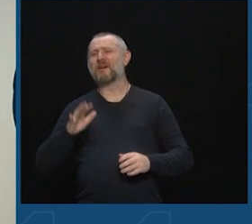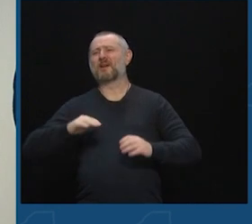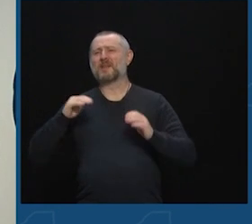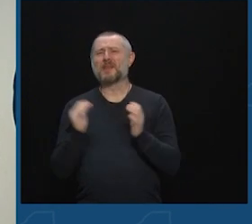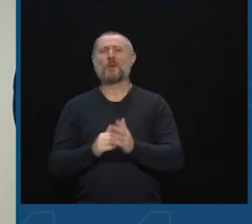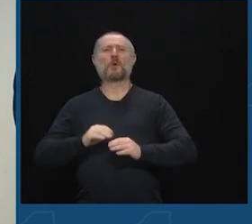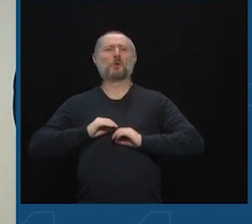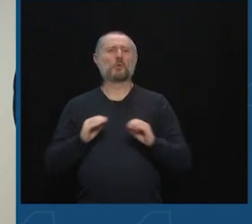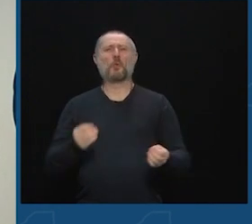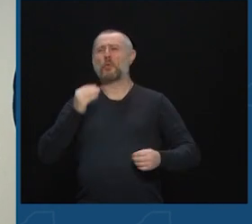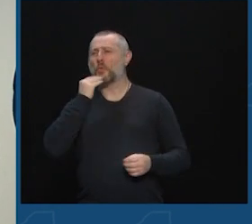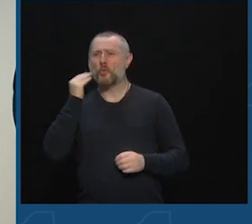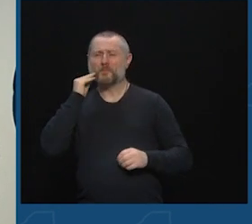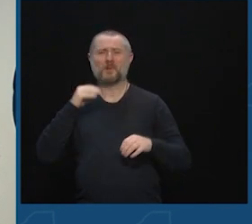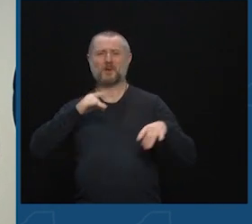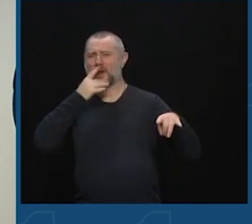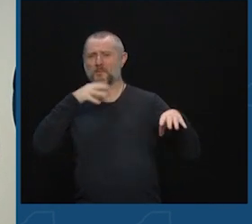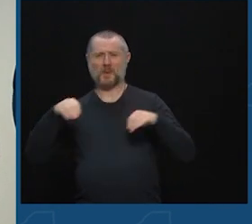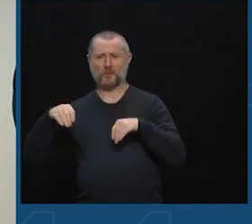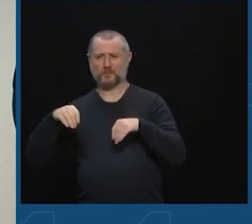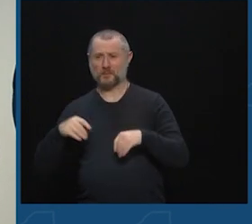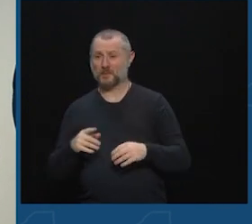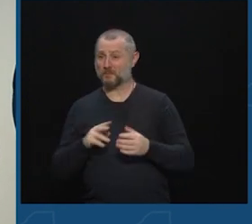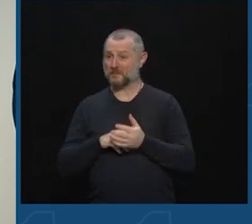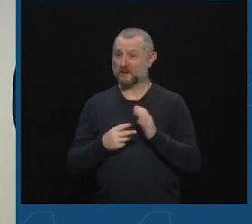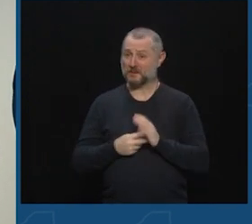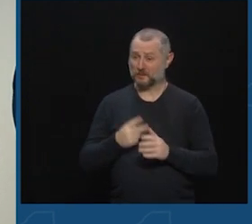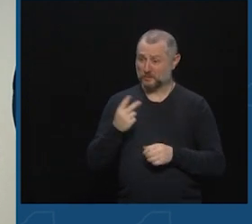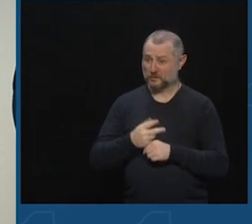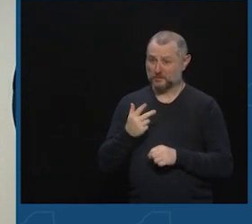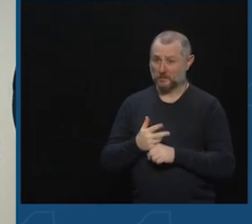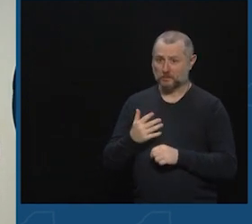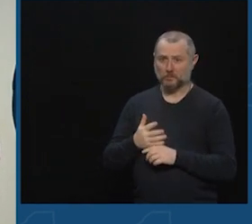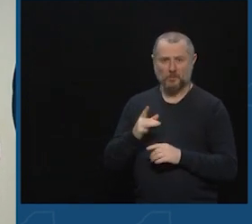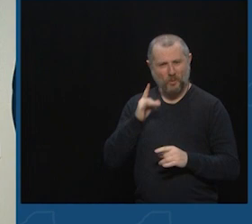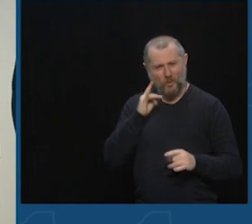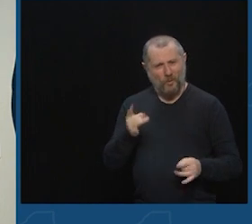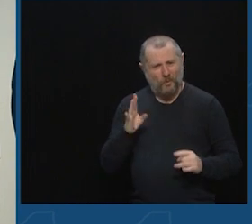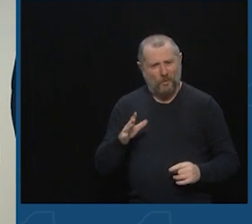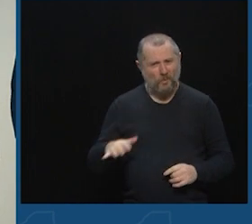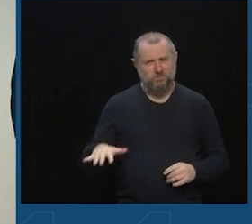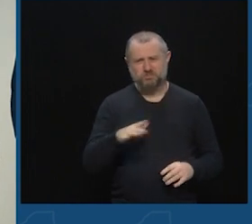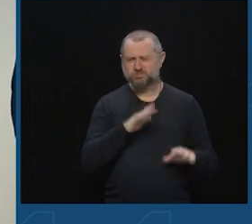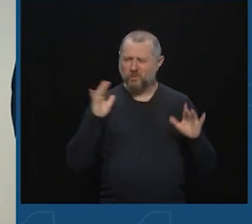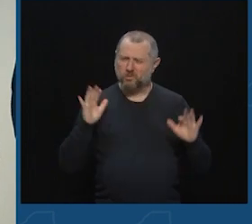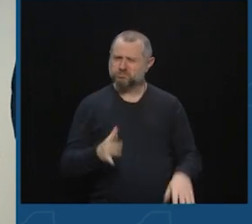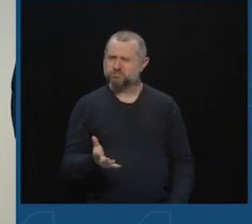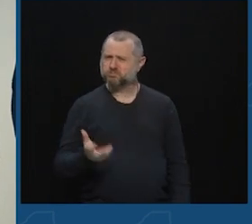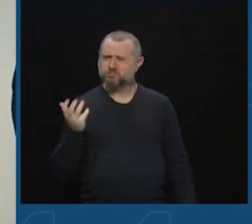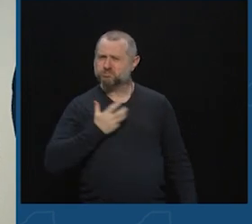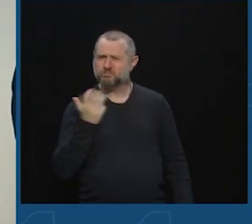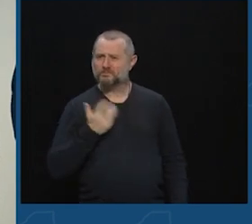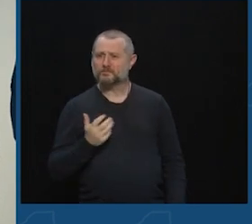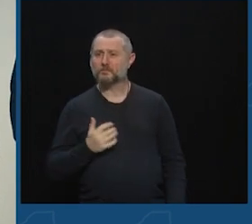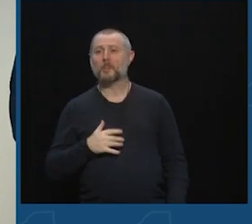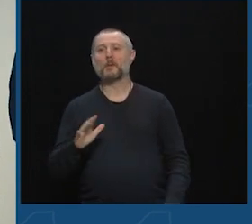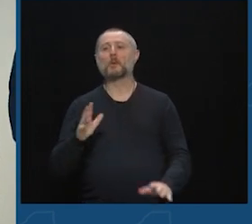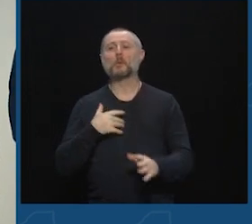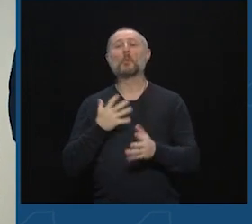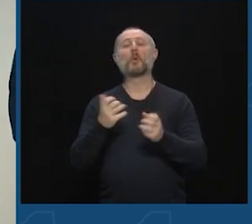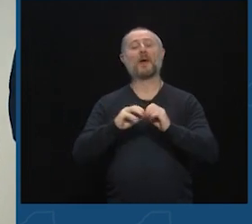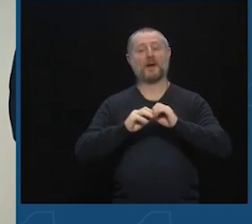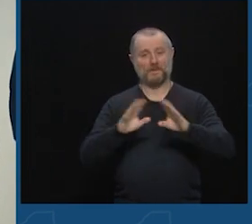at 40 to 50,000 this many days after when you have the severity of a storm. What I want to explain, this is not cleanup after a